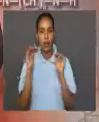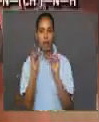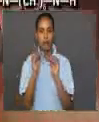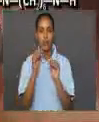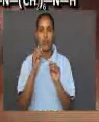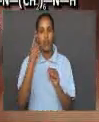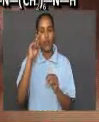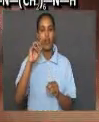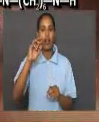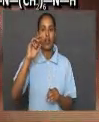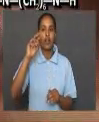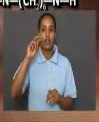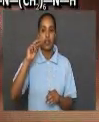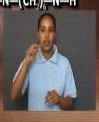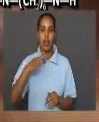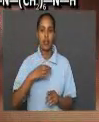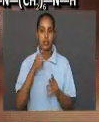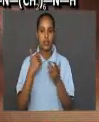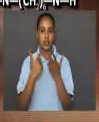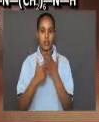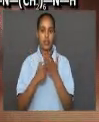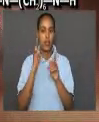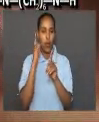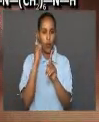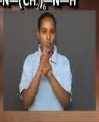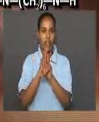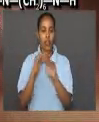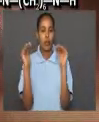nylon. This is the correct equation.